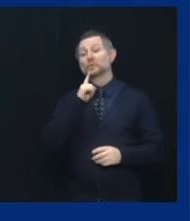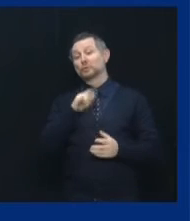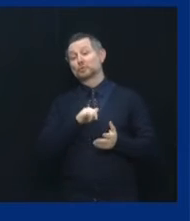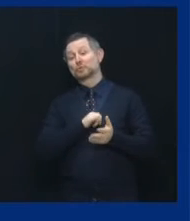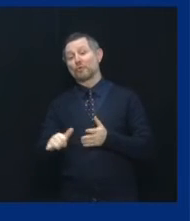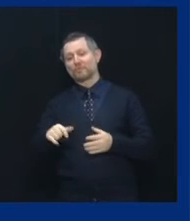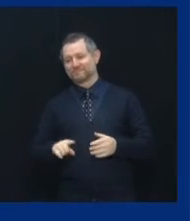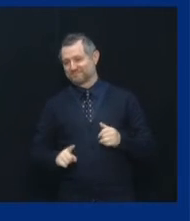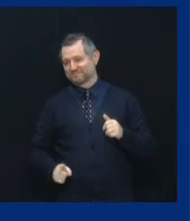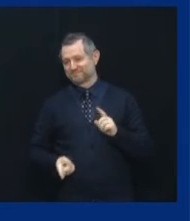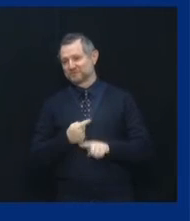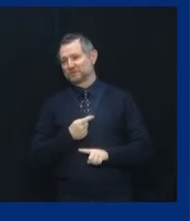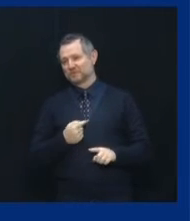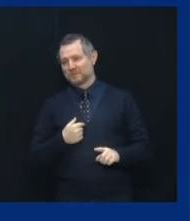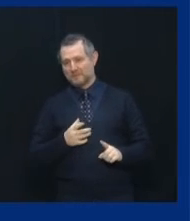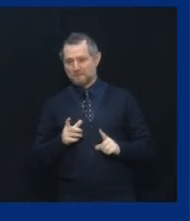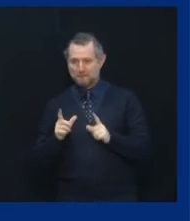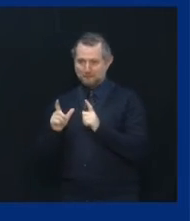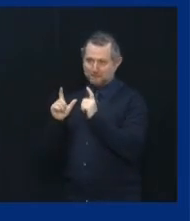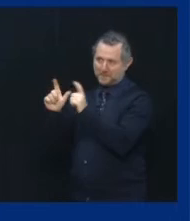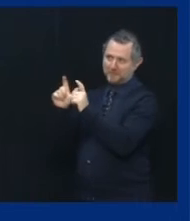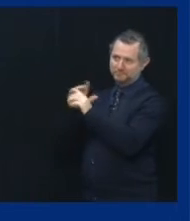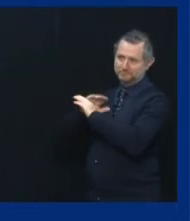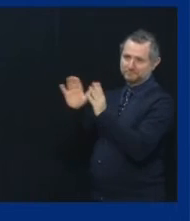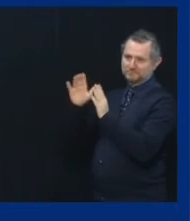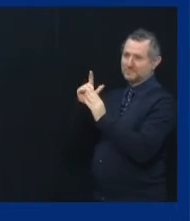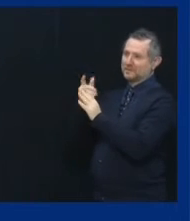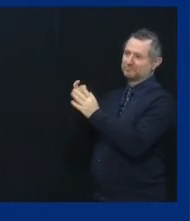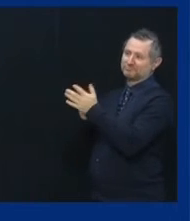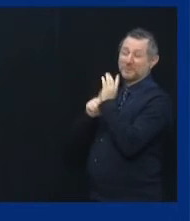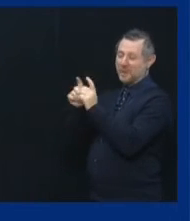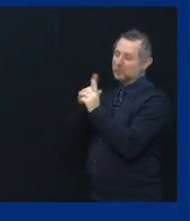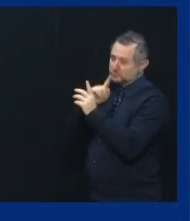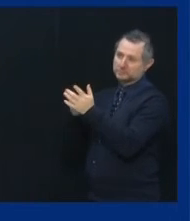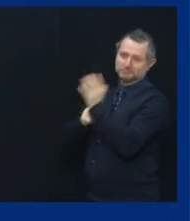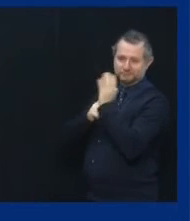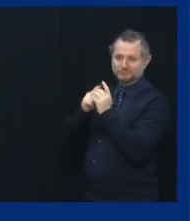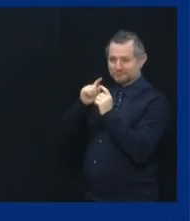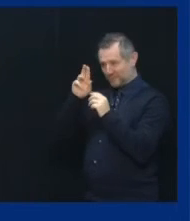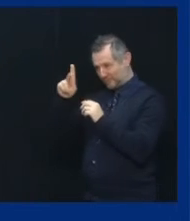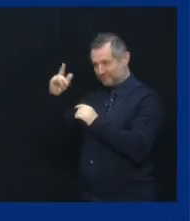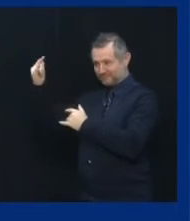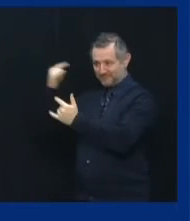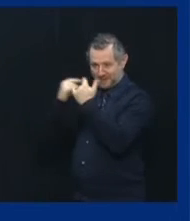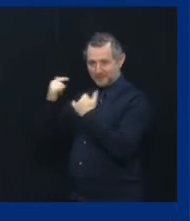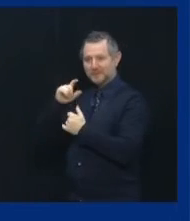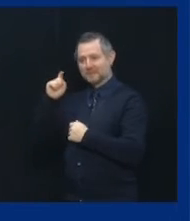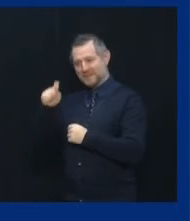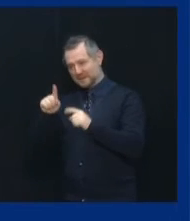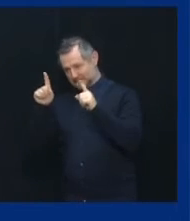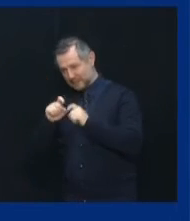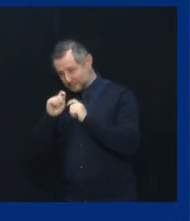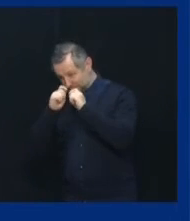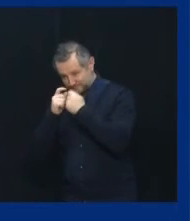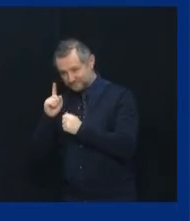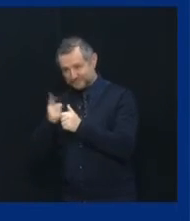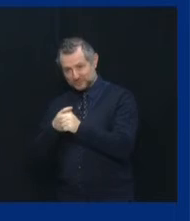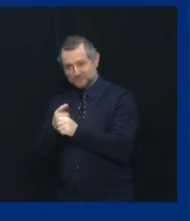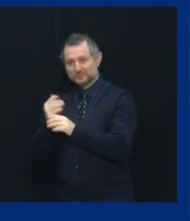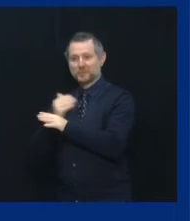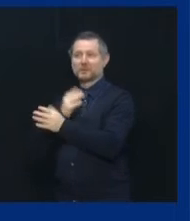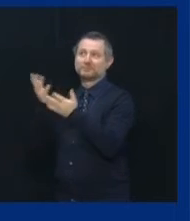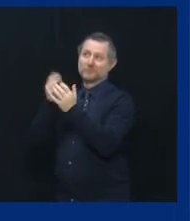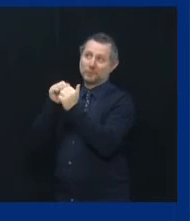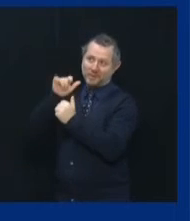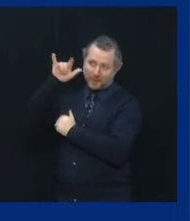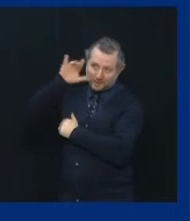ban requiring testing of anyone who came from the UK. I did that with the airlines. I